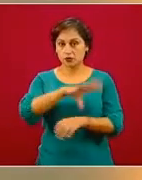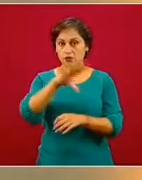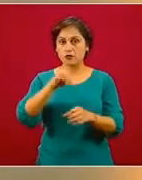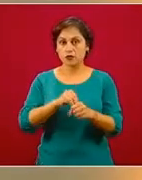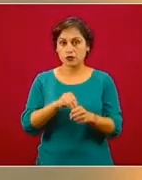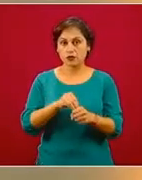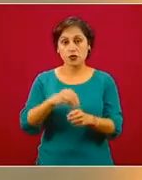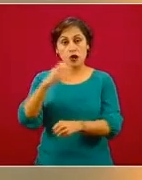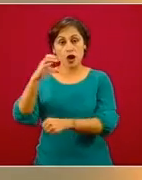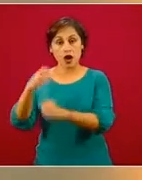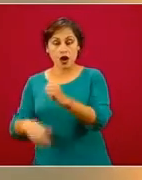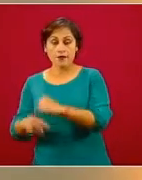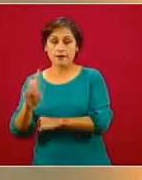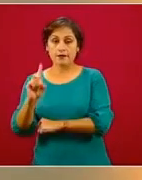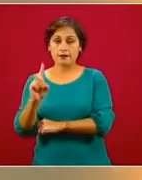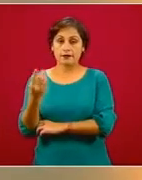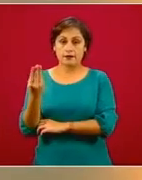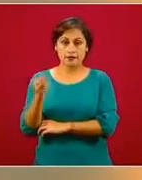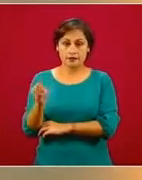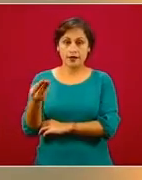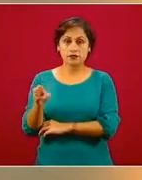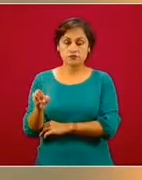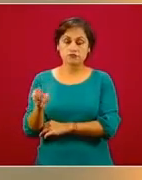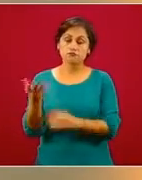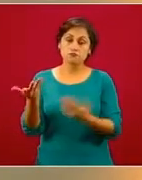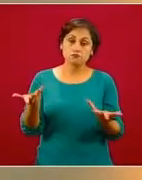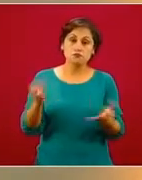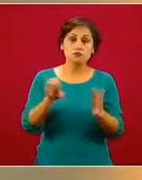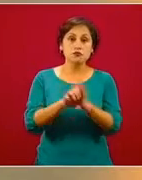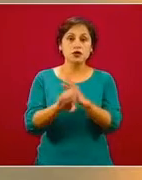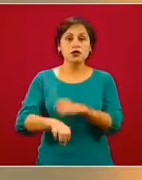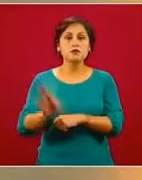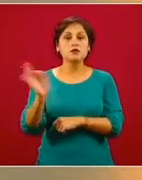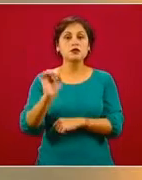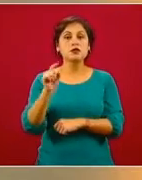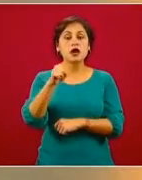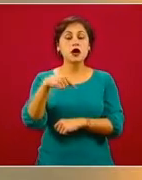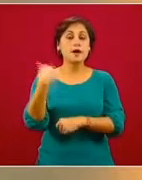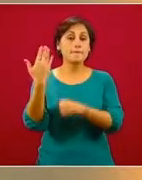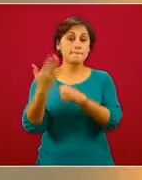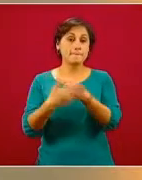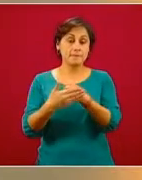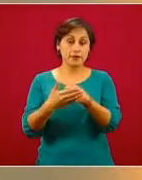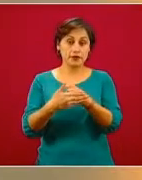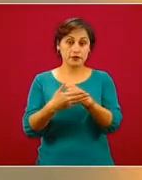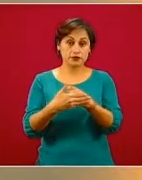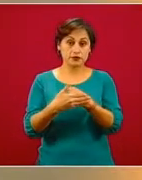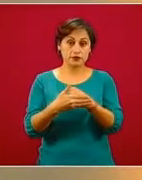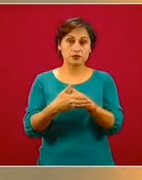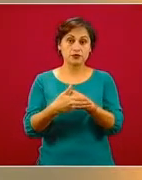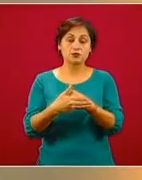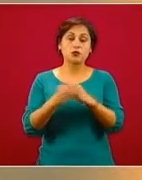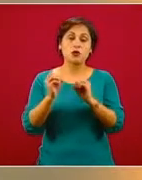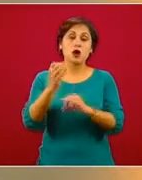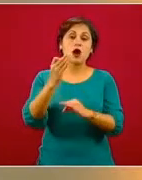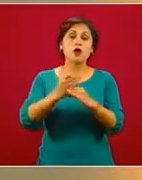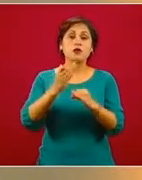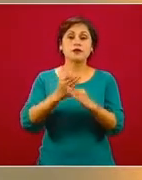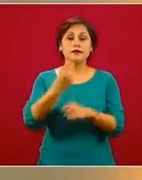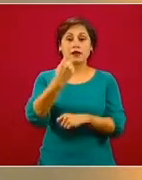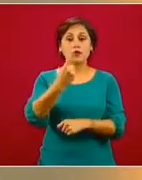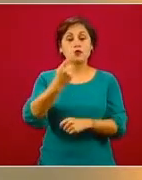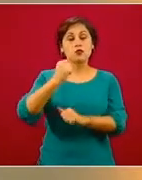municipalities. That will not end until May 31st. However, if one state takes